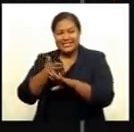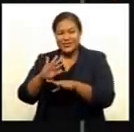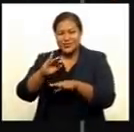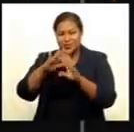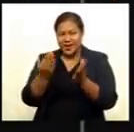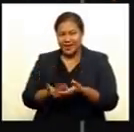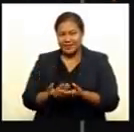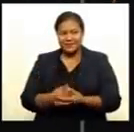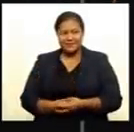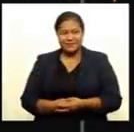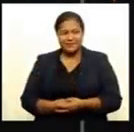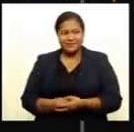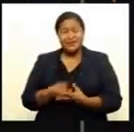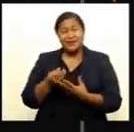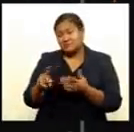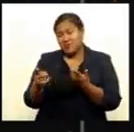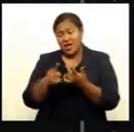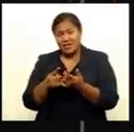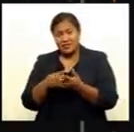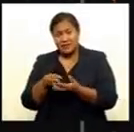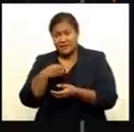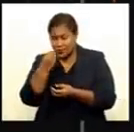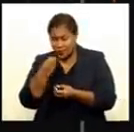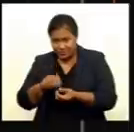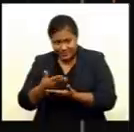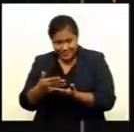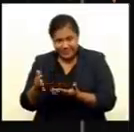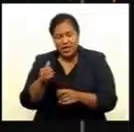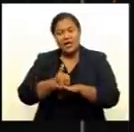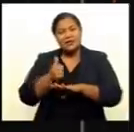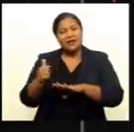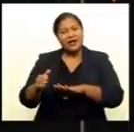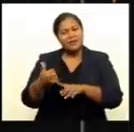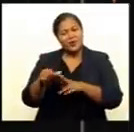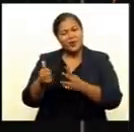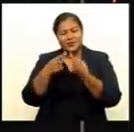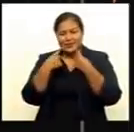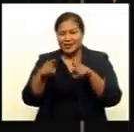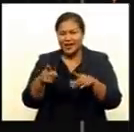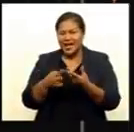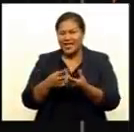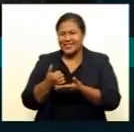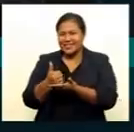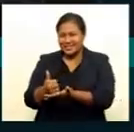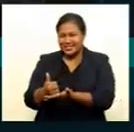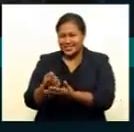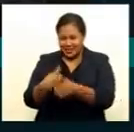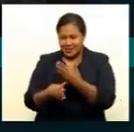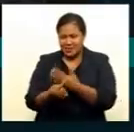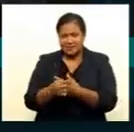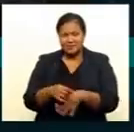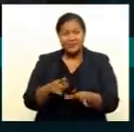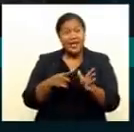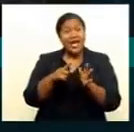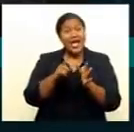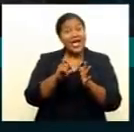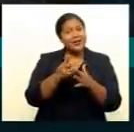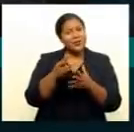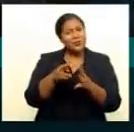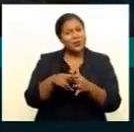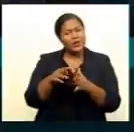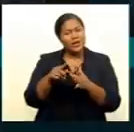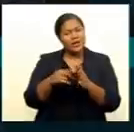Apart from ration distribution, the government has also announced other assistance measures. Edwin Nund joins us live